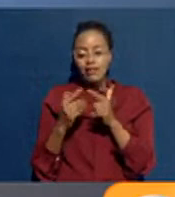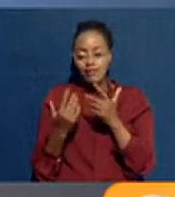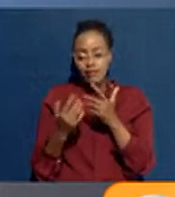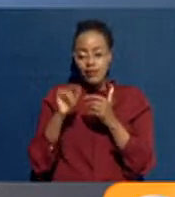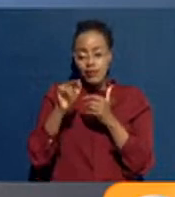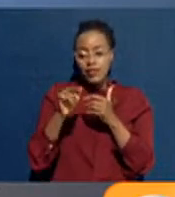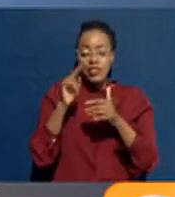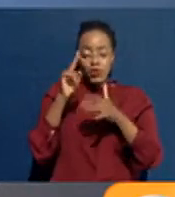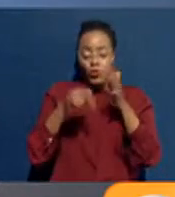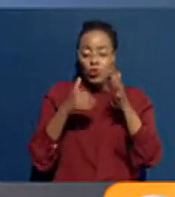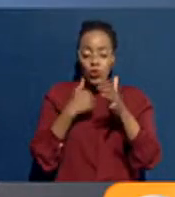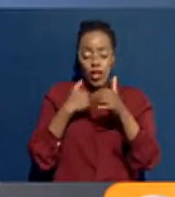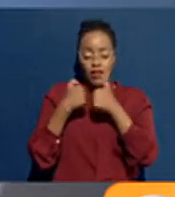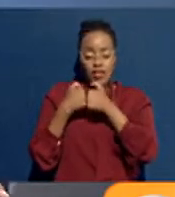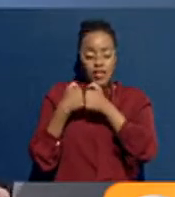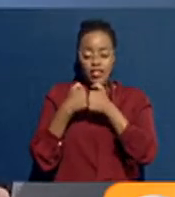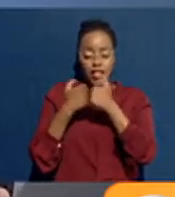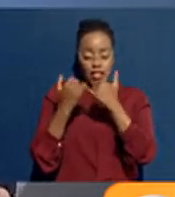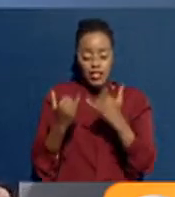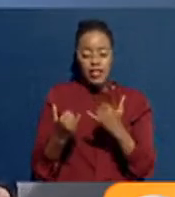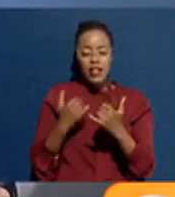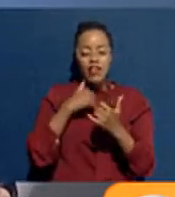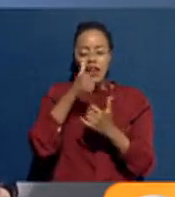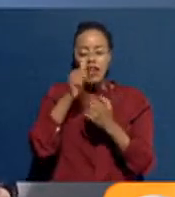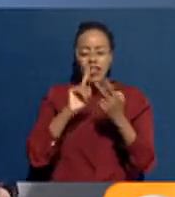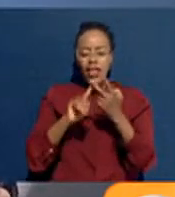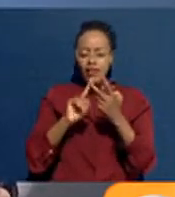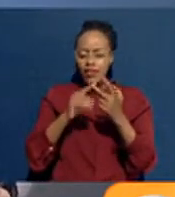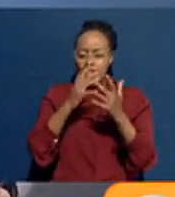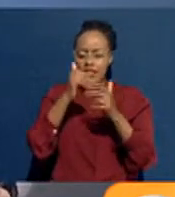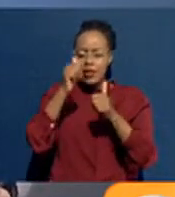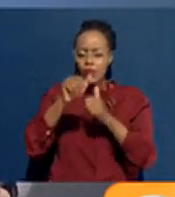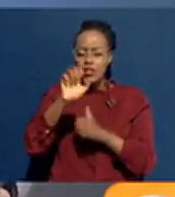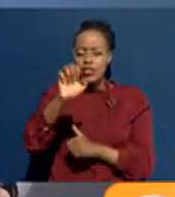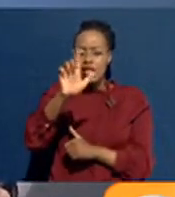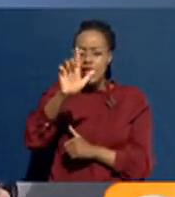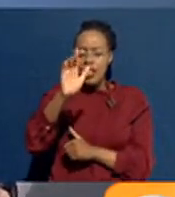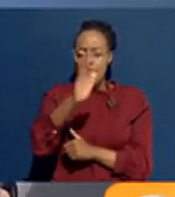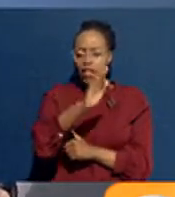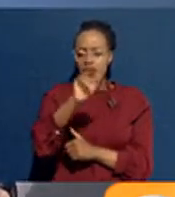is what we are faced with. There is something else that goes with El Nino. Yeah.